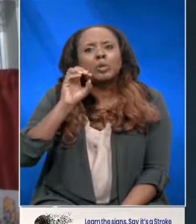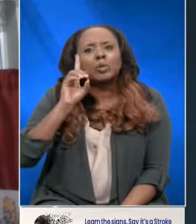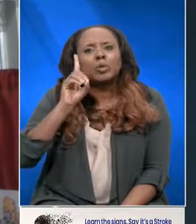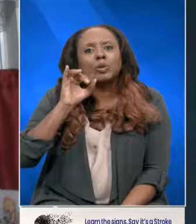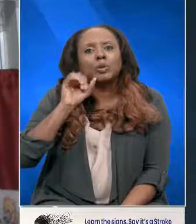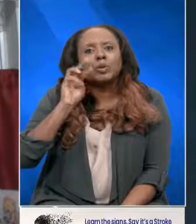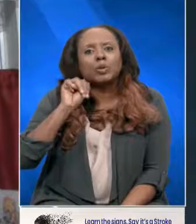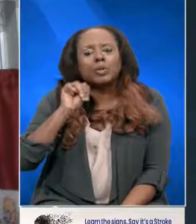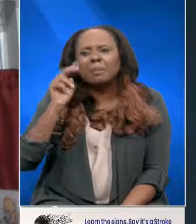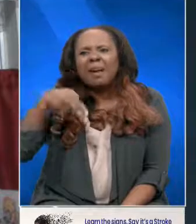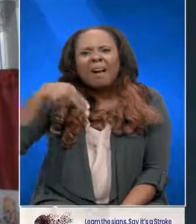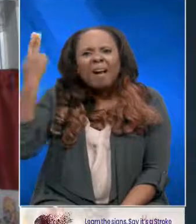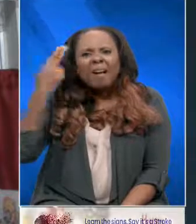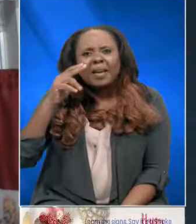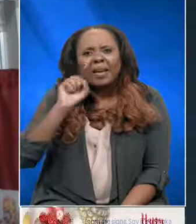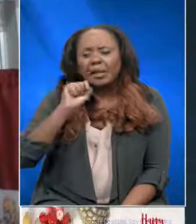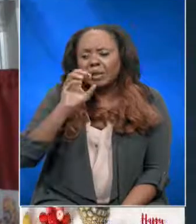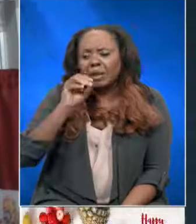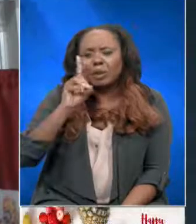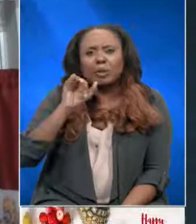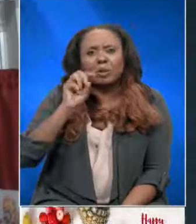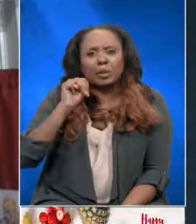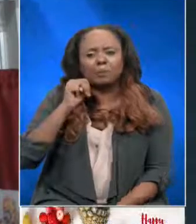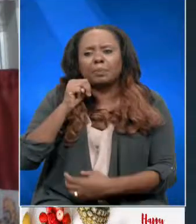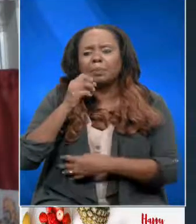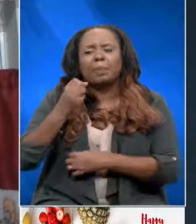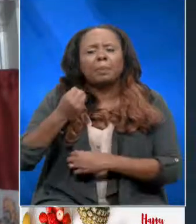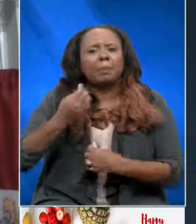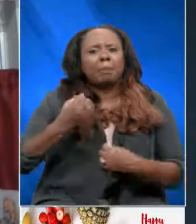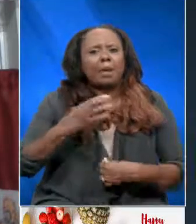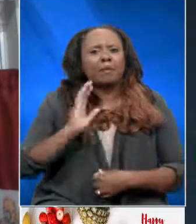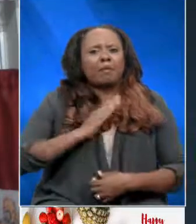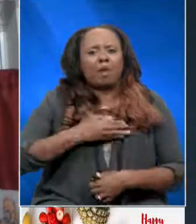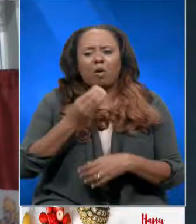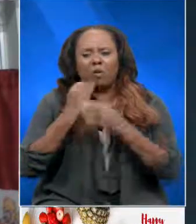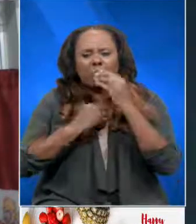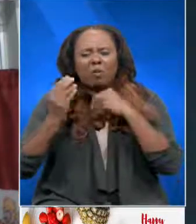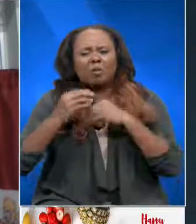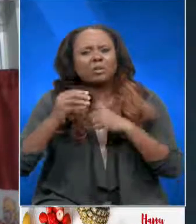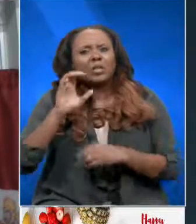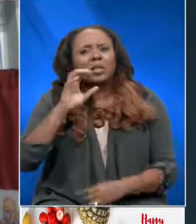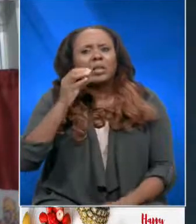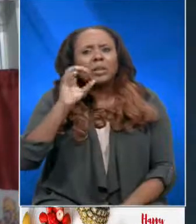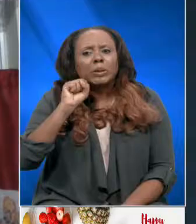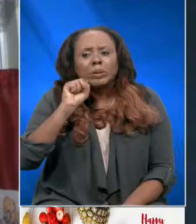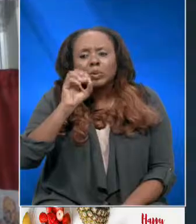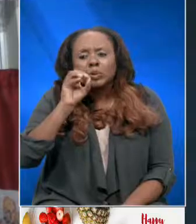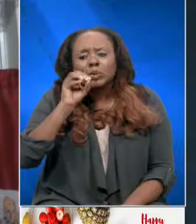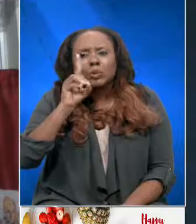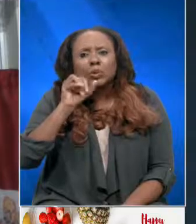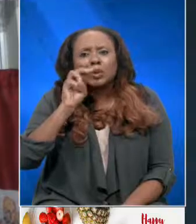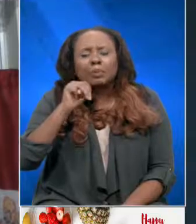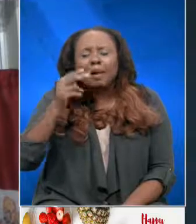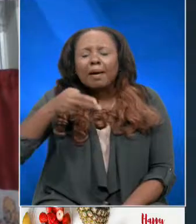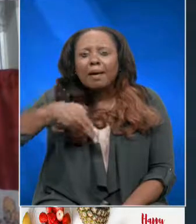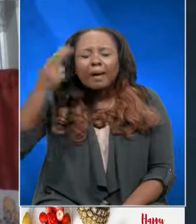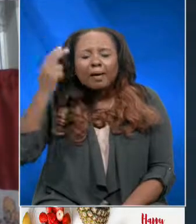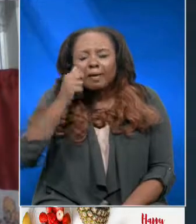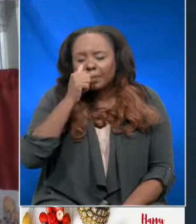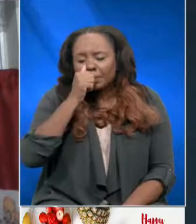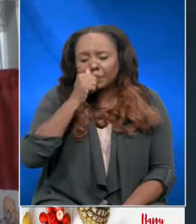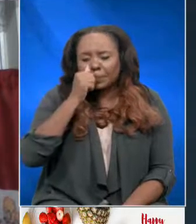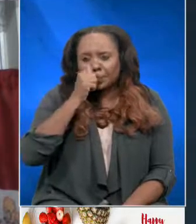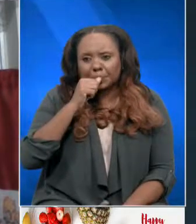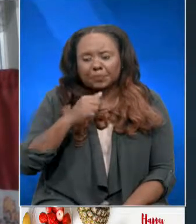so high, the percentage being so high in many of the foods that we eat. What is supposed to be